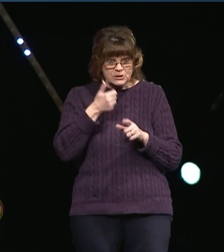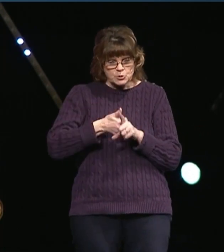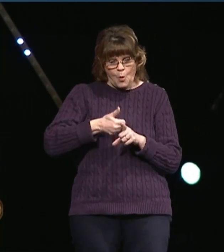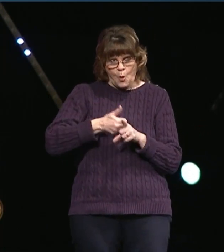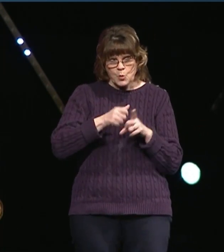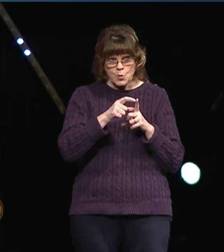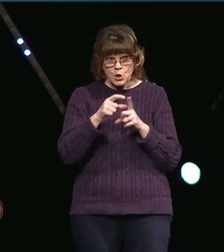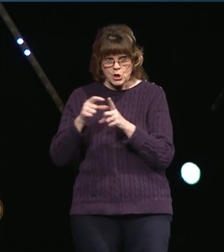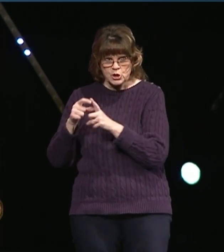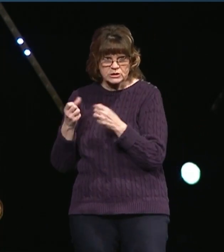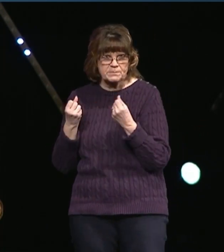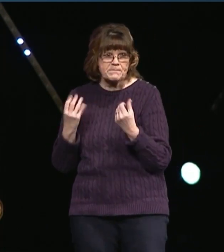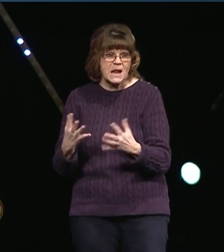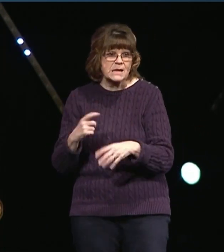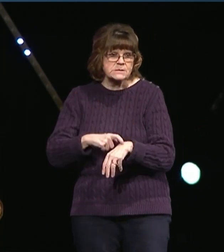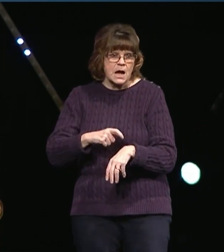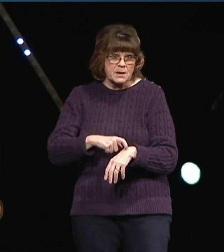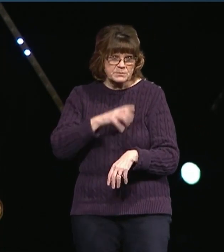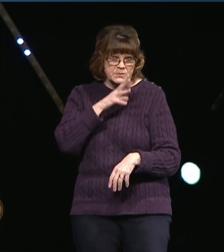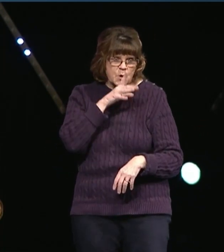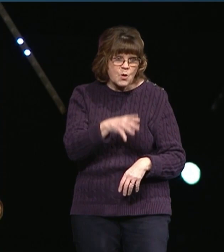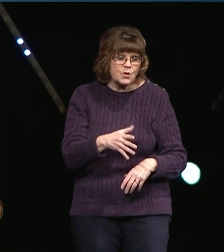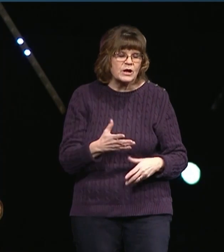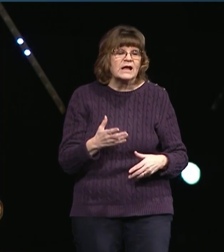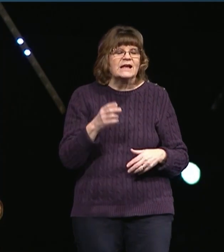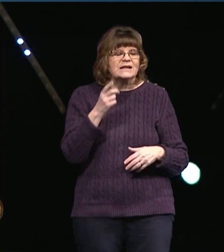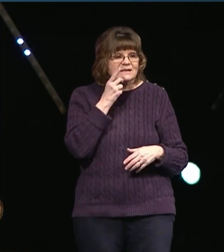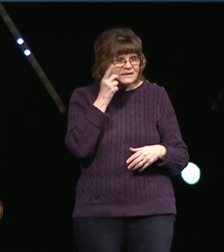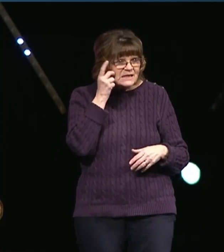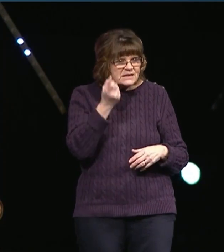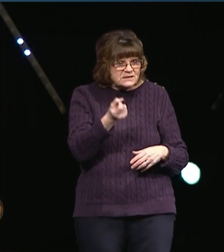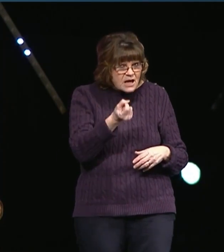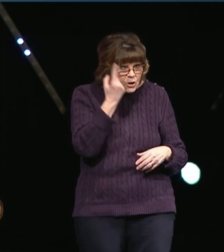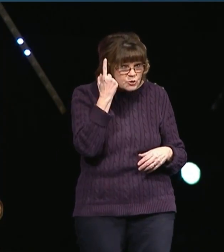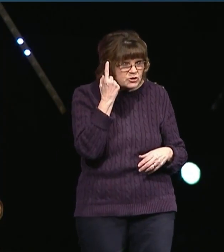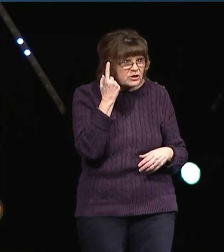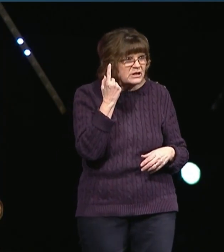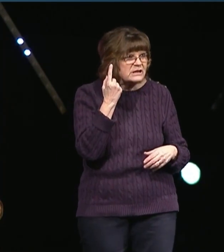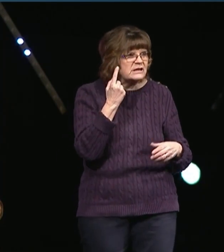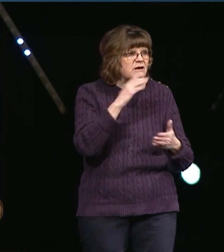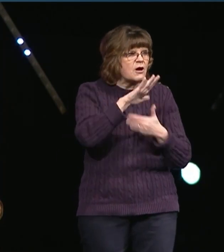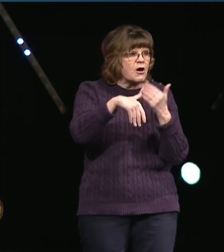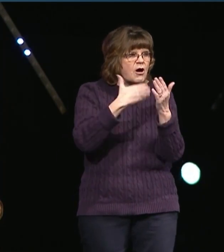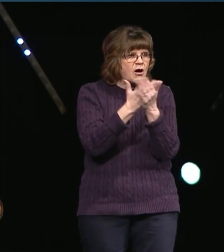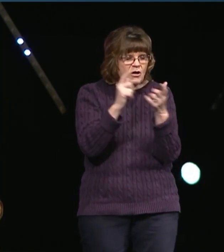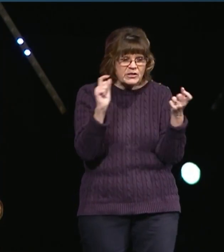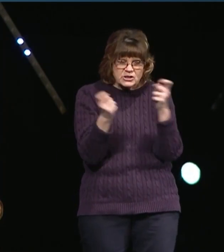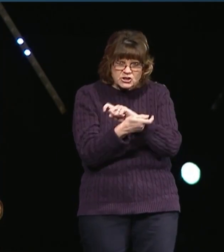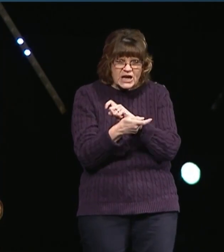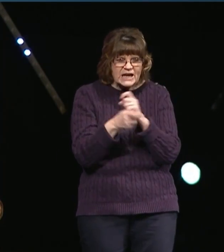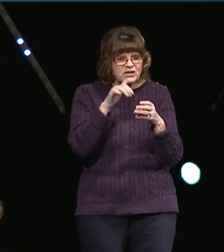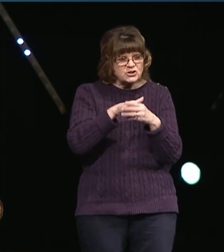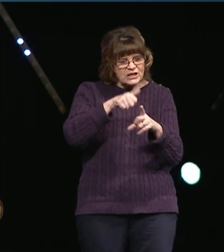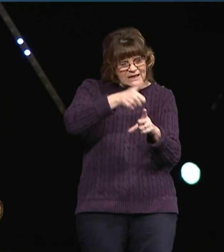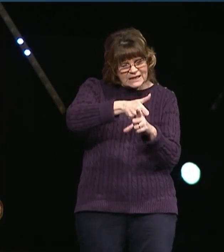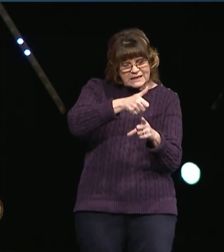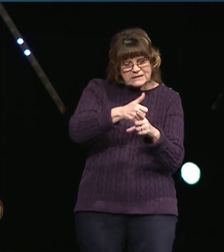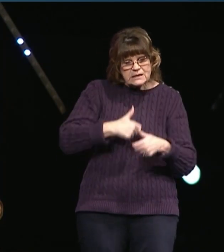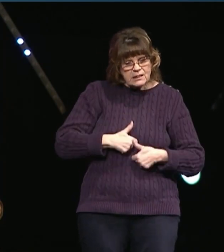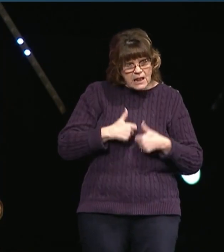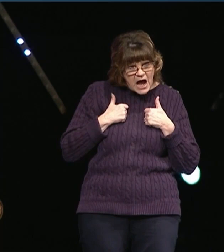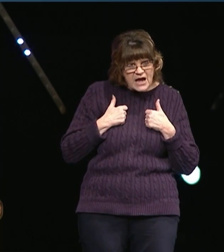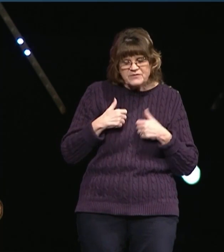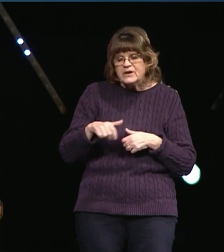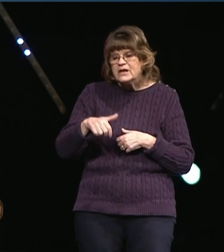many, many times spoken and written to me, that Dennis understood that all of the transformation in his own life and all the transformation